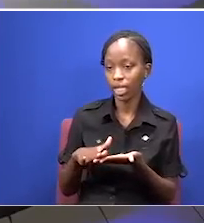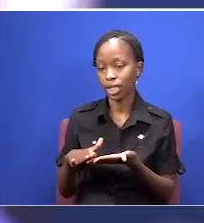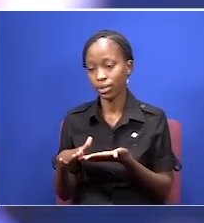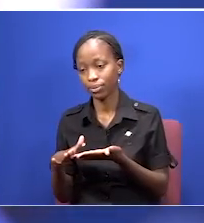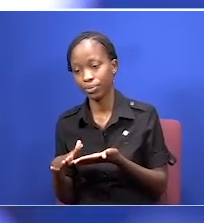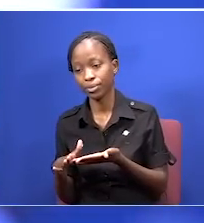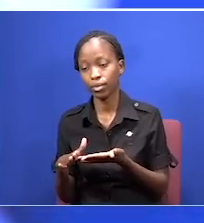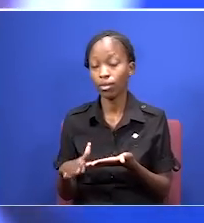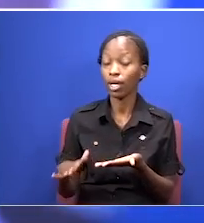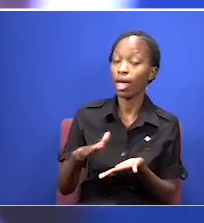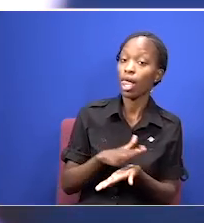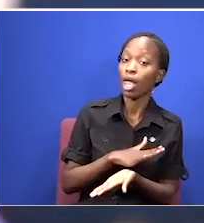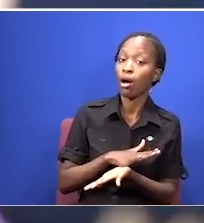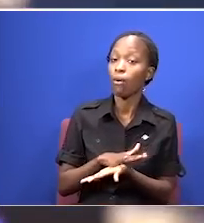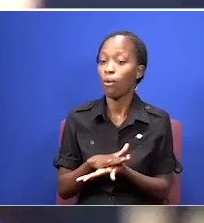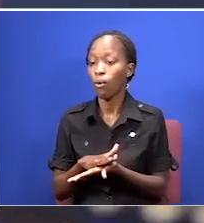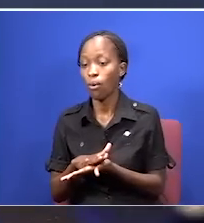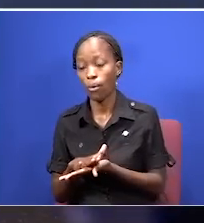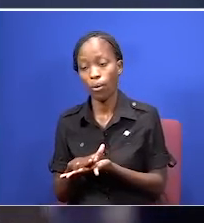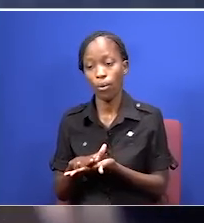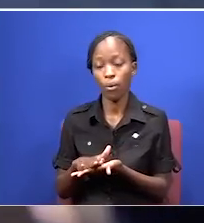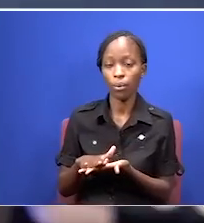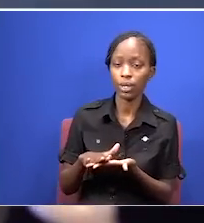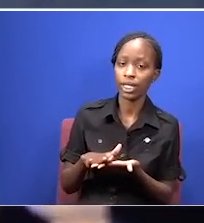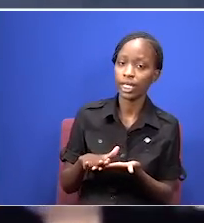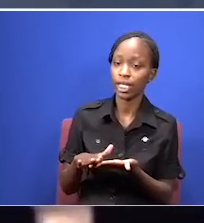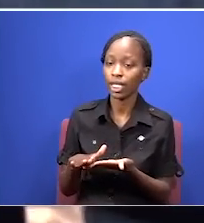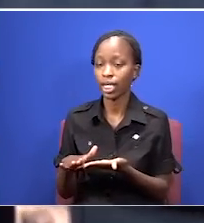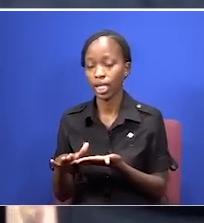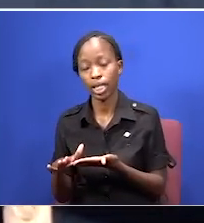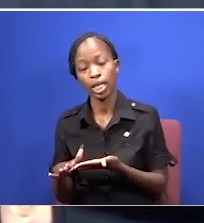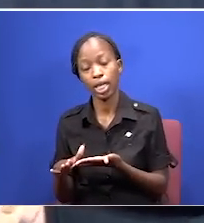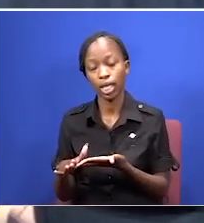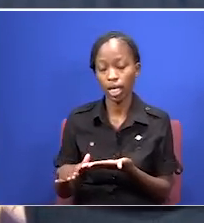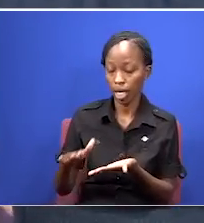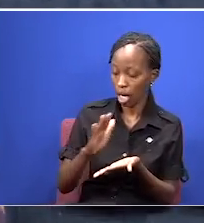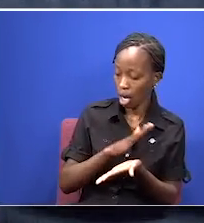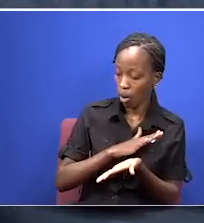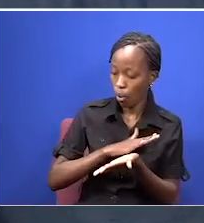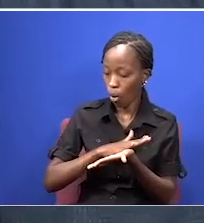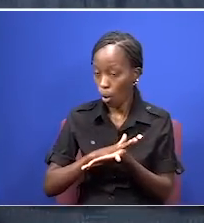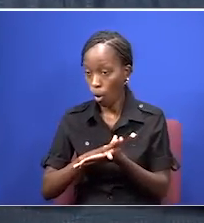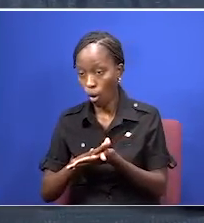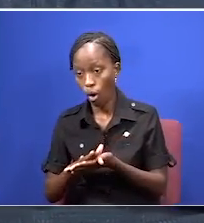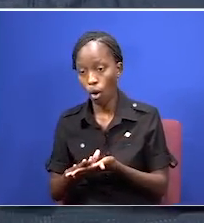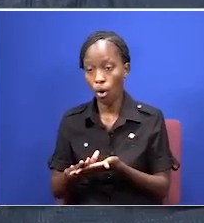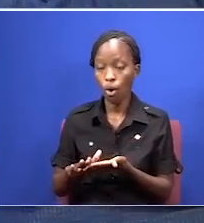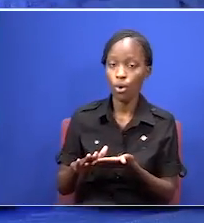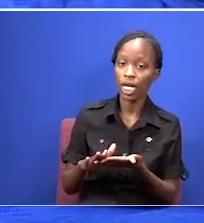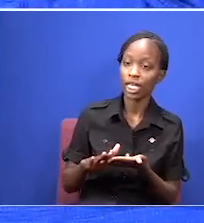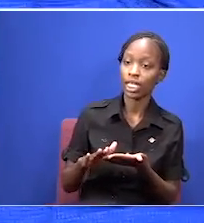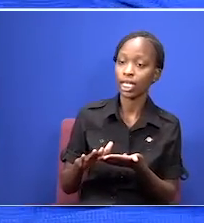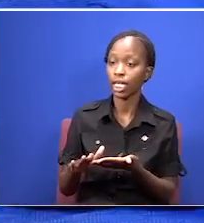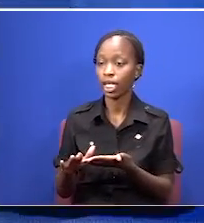we surrender to your lord our bodies our souls our spirit